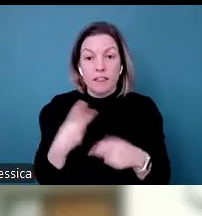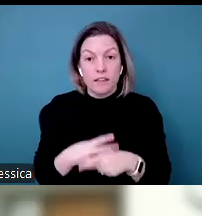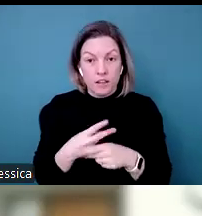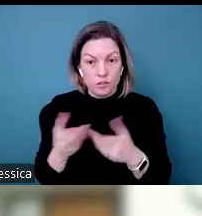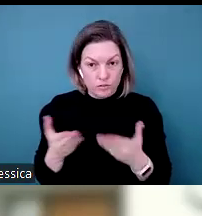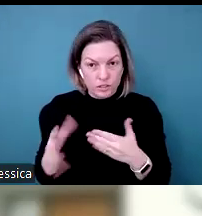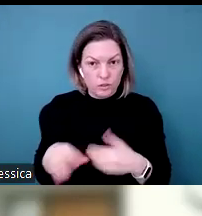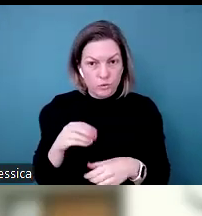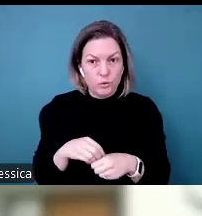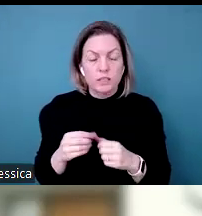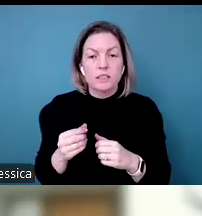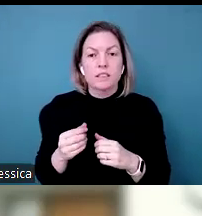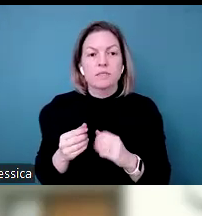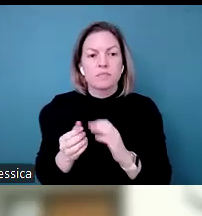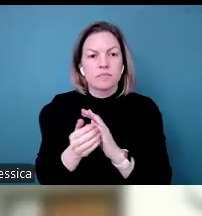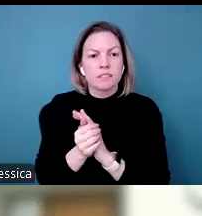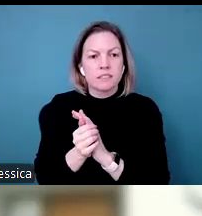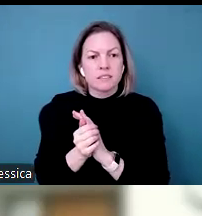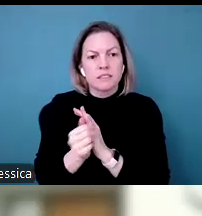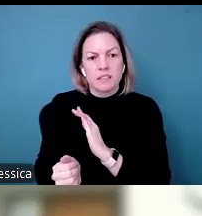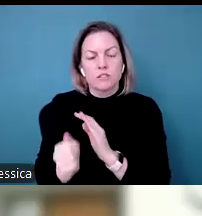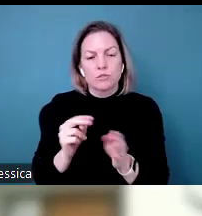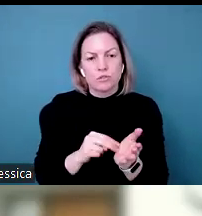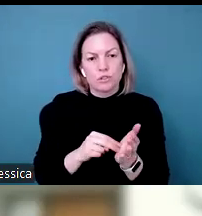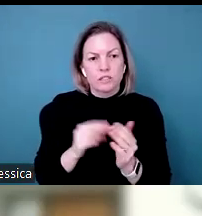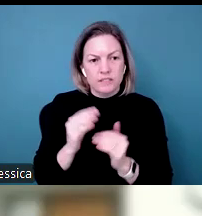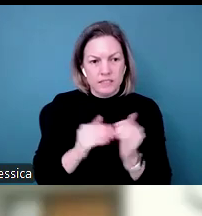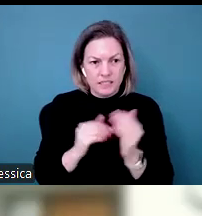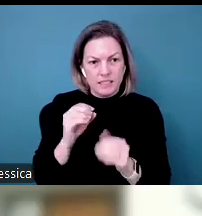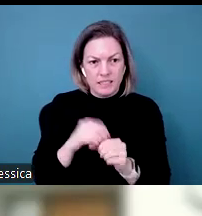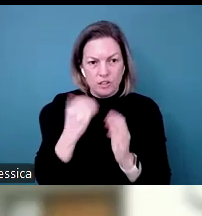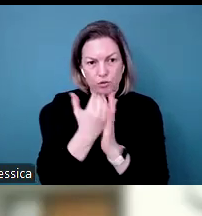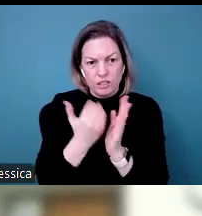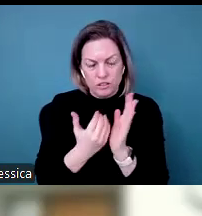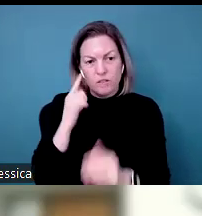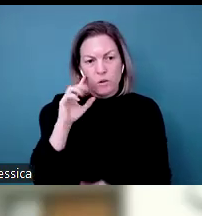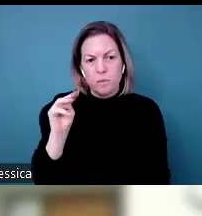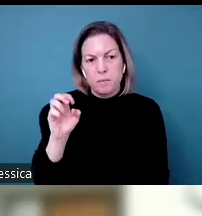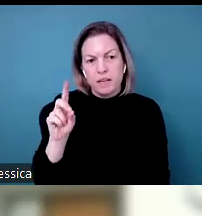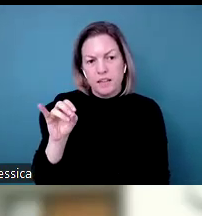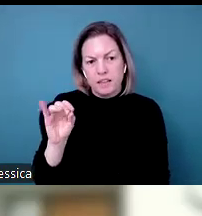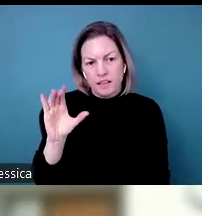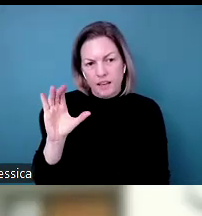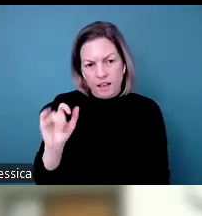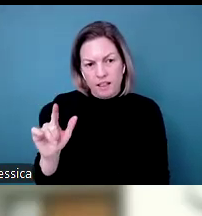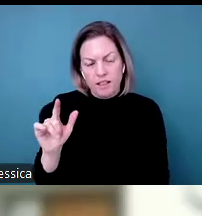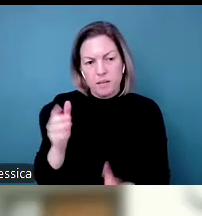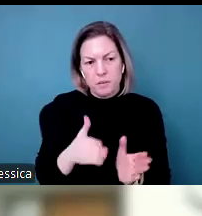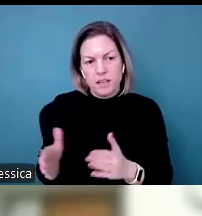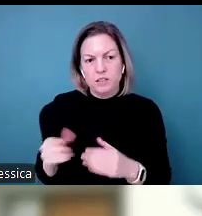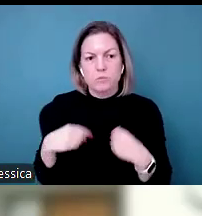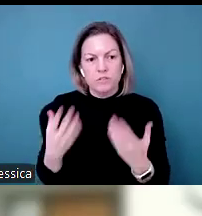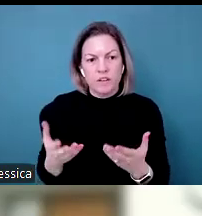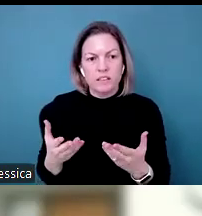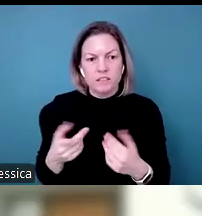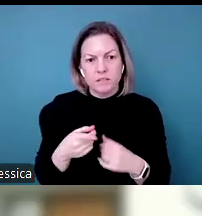skilled nursing facilities in their provider directory for Medi-Cal plans. This provides individuals and their caregivers with an accessible way to